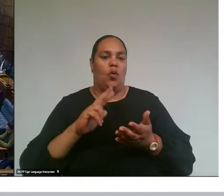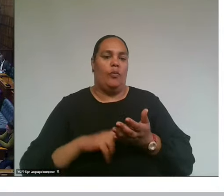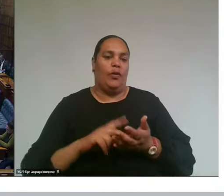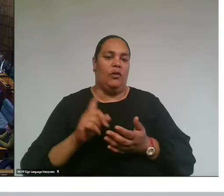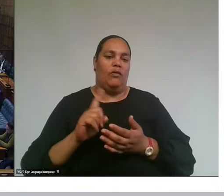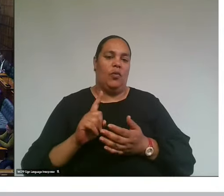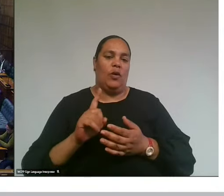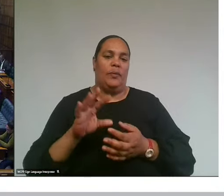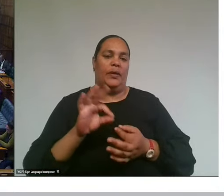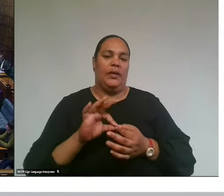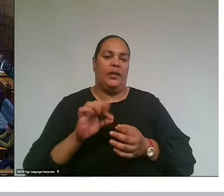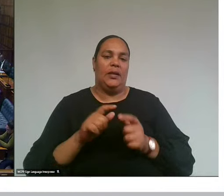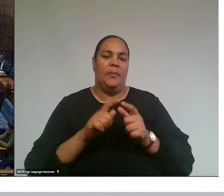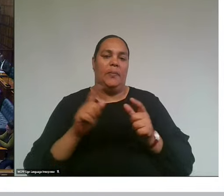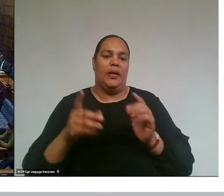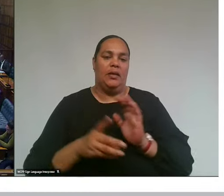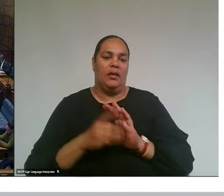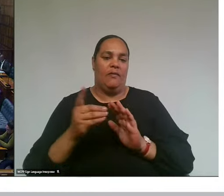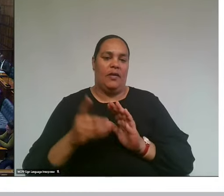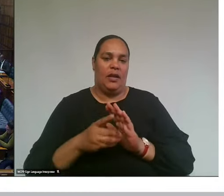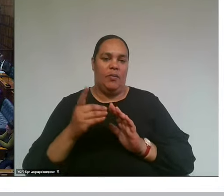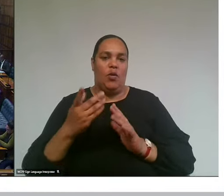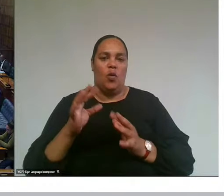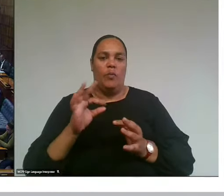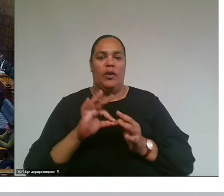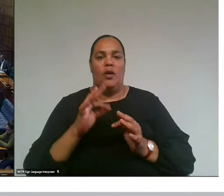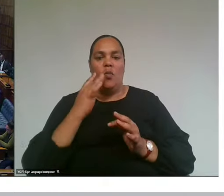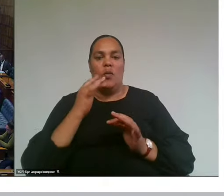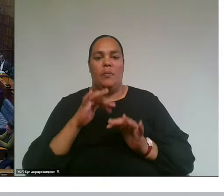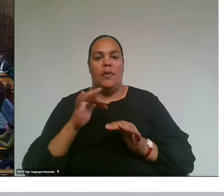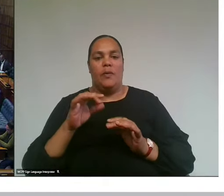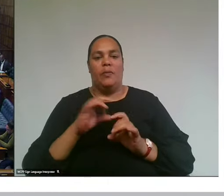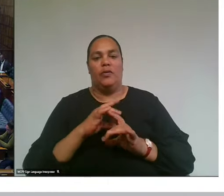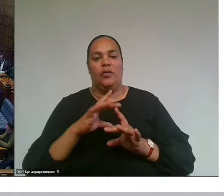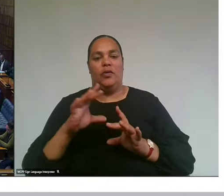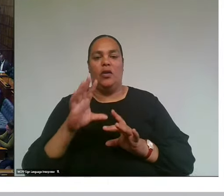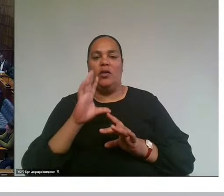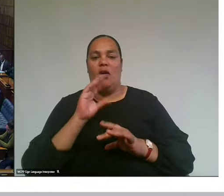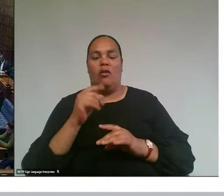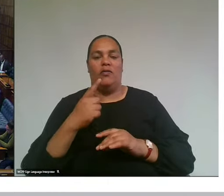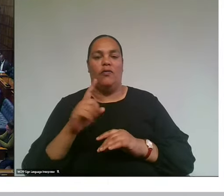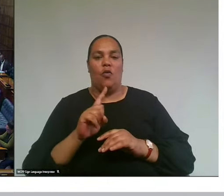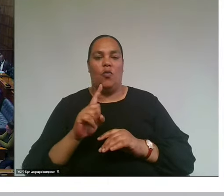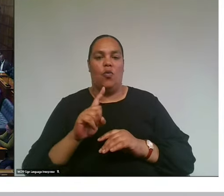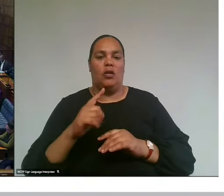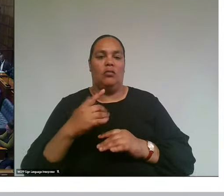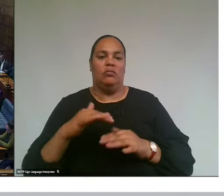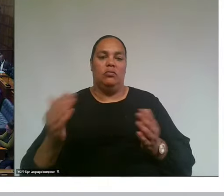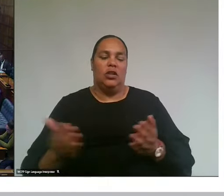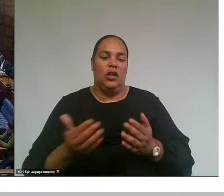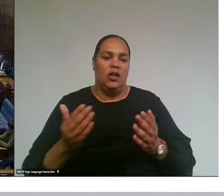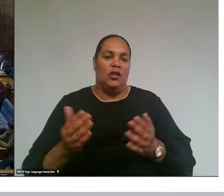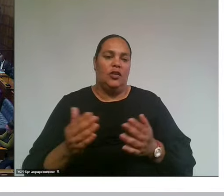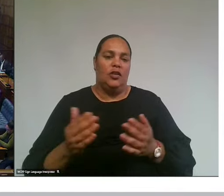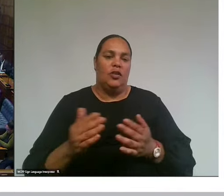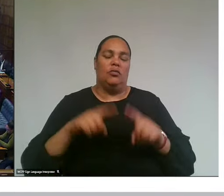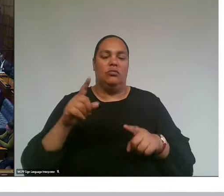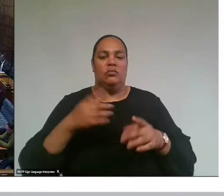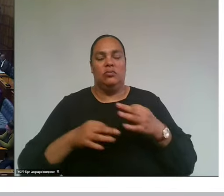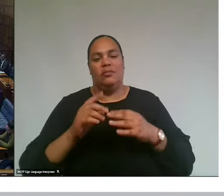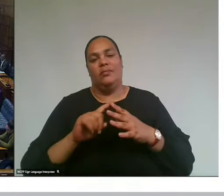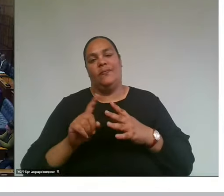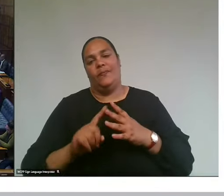of particular bigger developments particularly when people start asking for encroachments and deviations and so